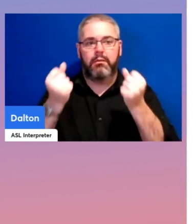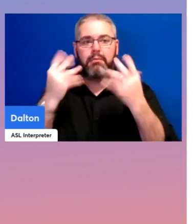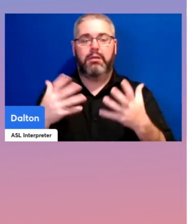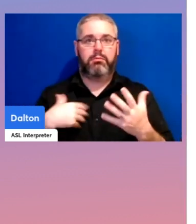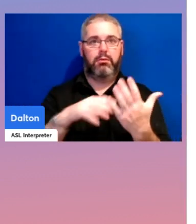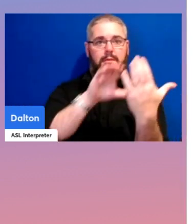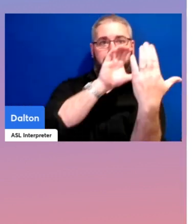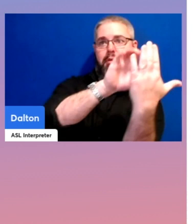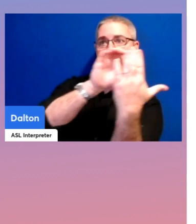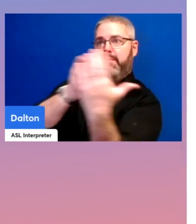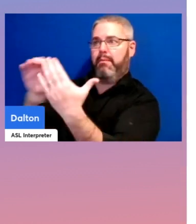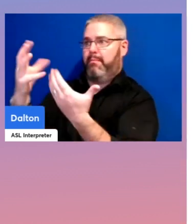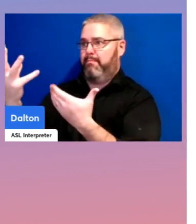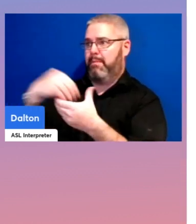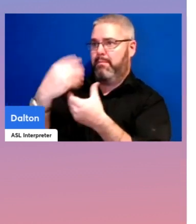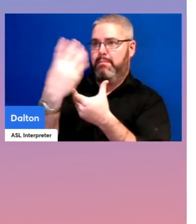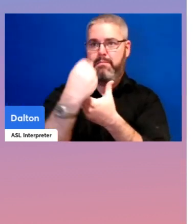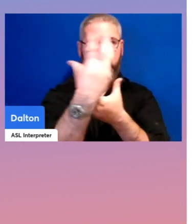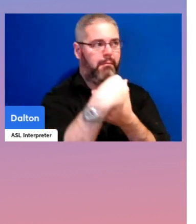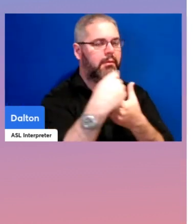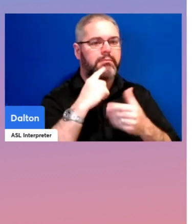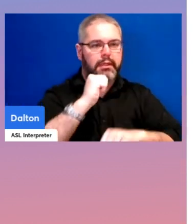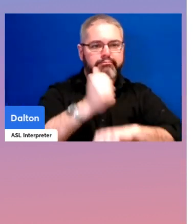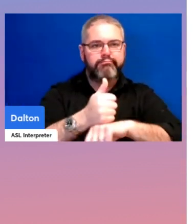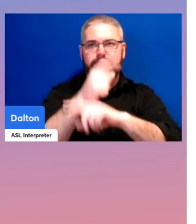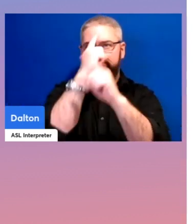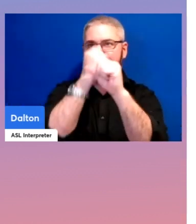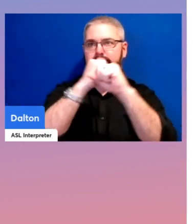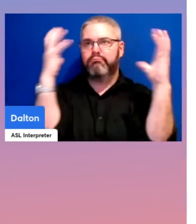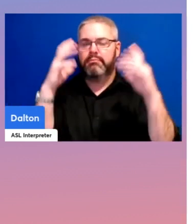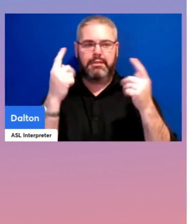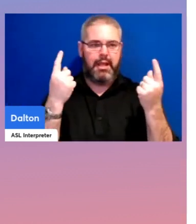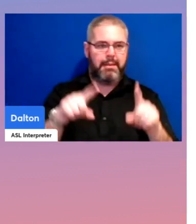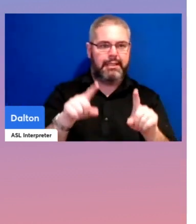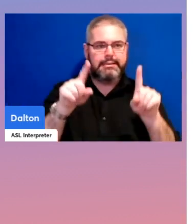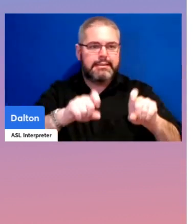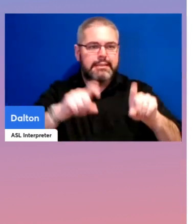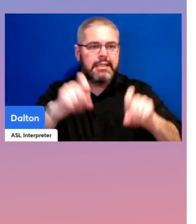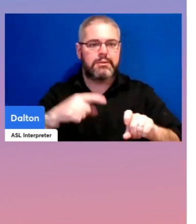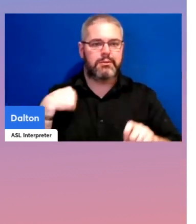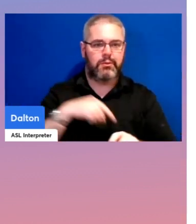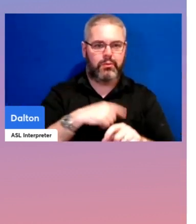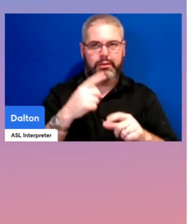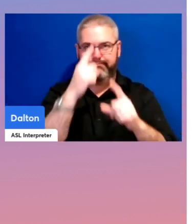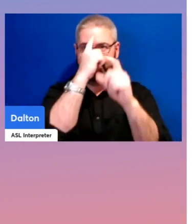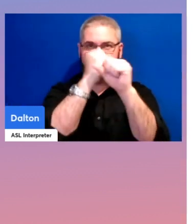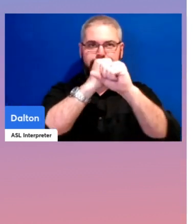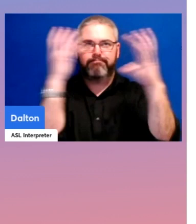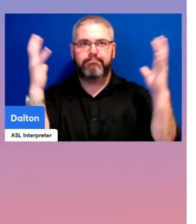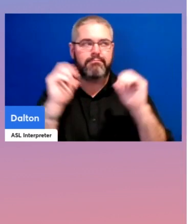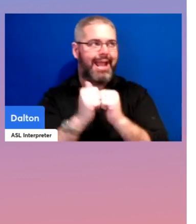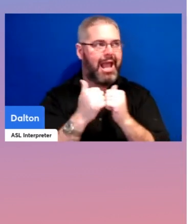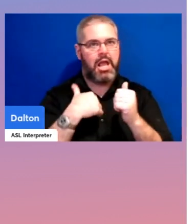involved to set up some sort of scenario that we can imagine.